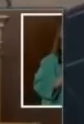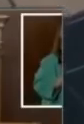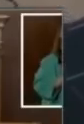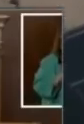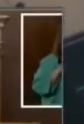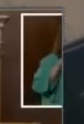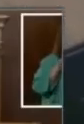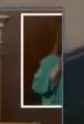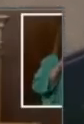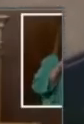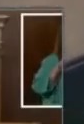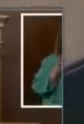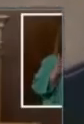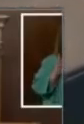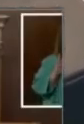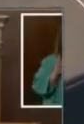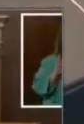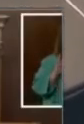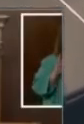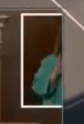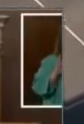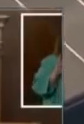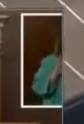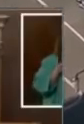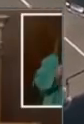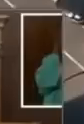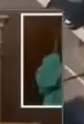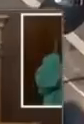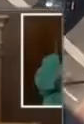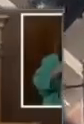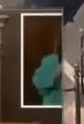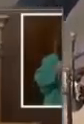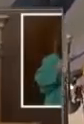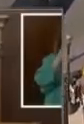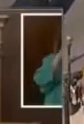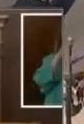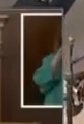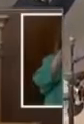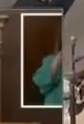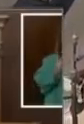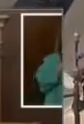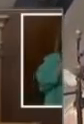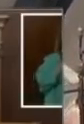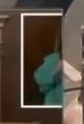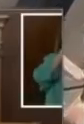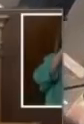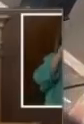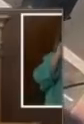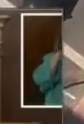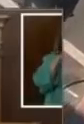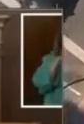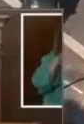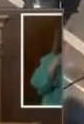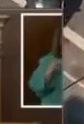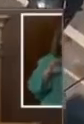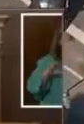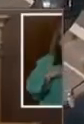The lack of direct body camera footage is unacceptable. And I think we all feel that